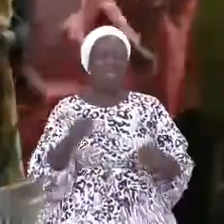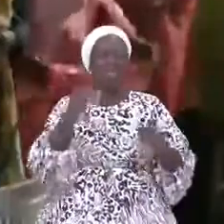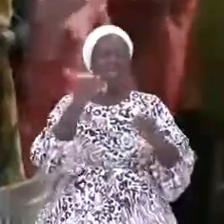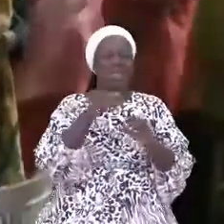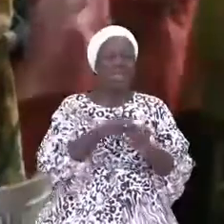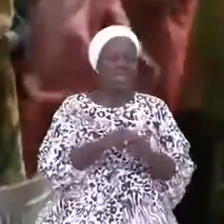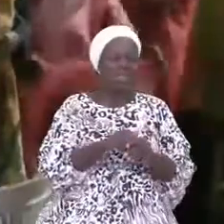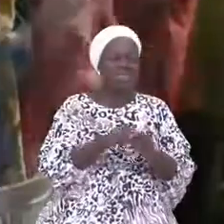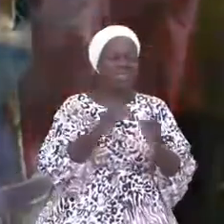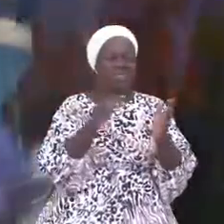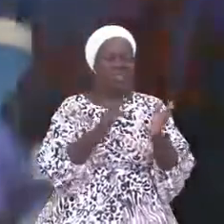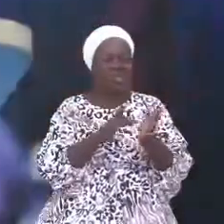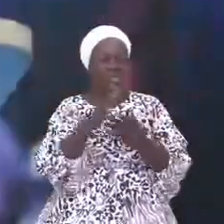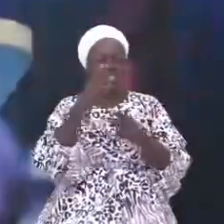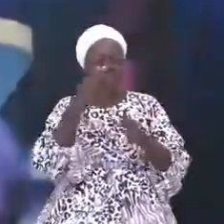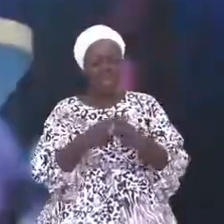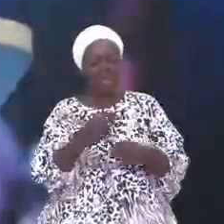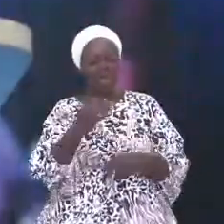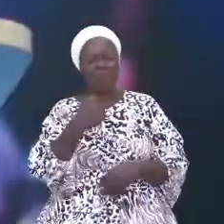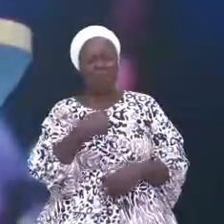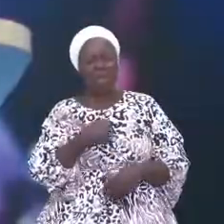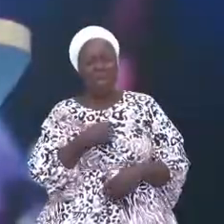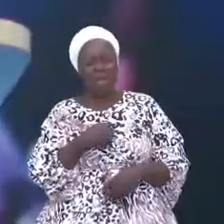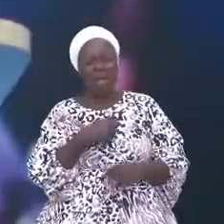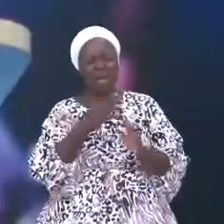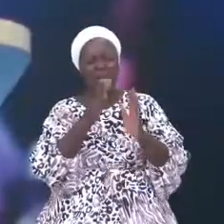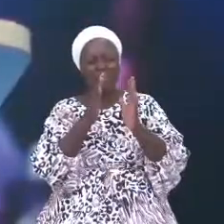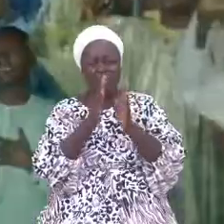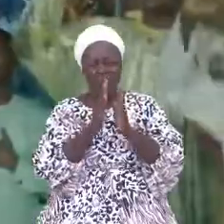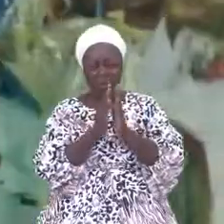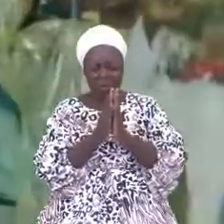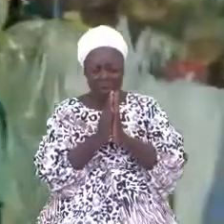Jesus' name I pray.